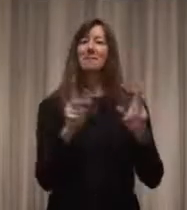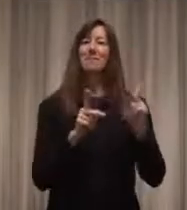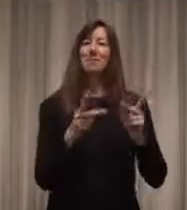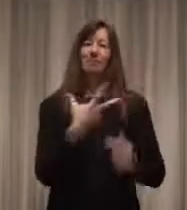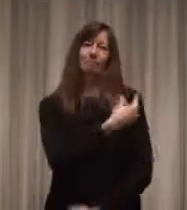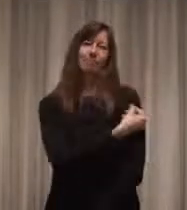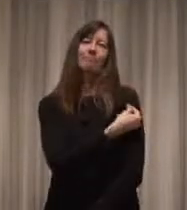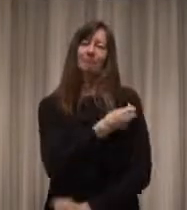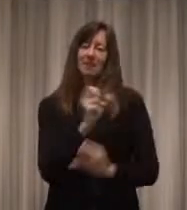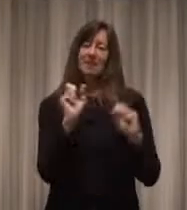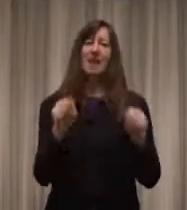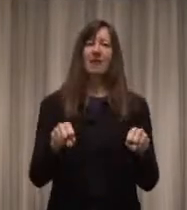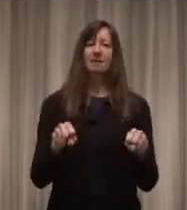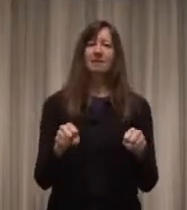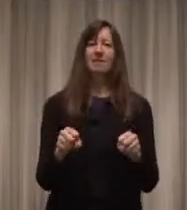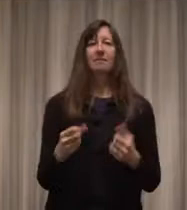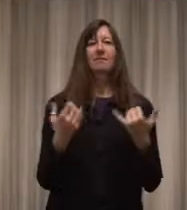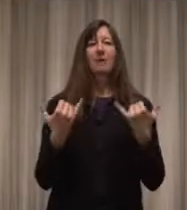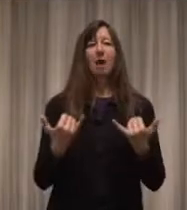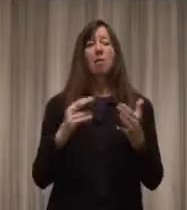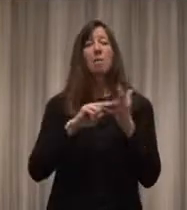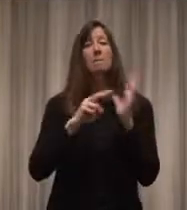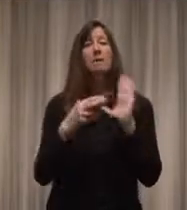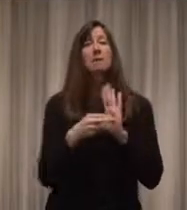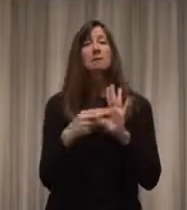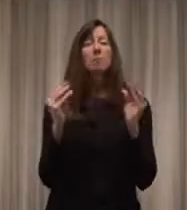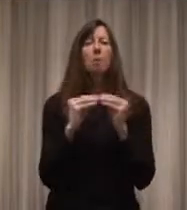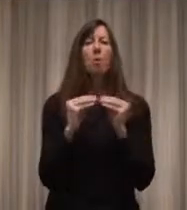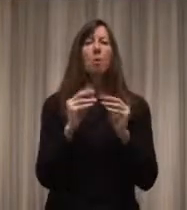at every level is now working to make that happen.